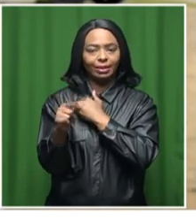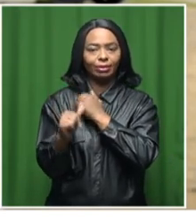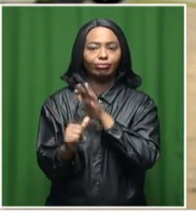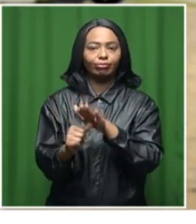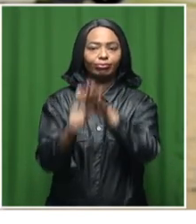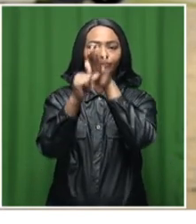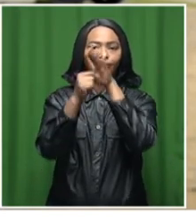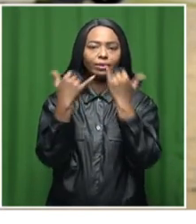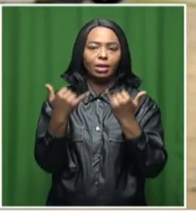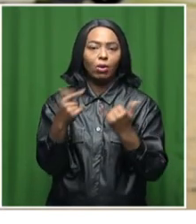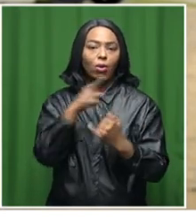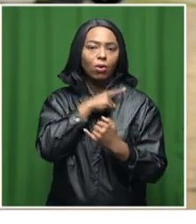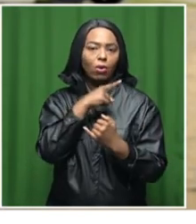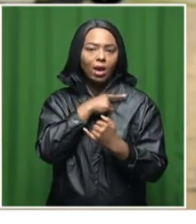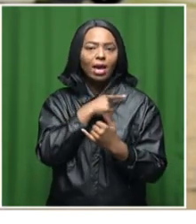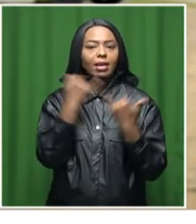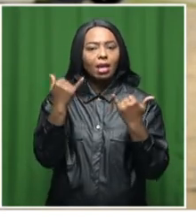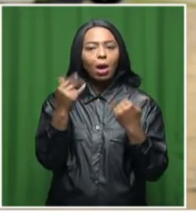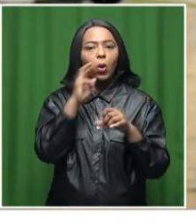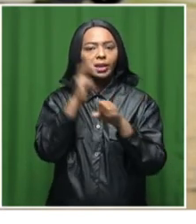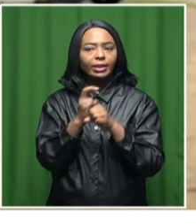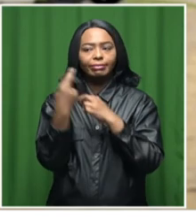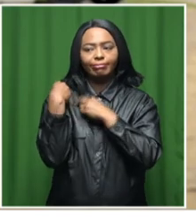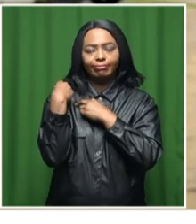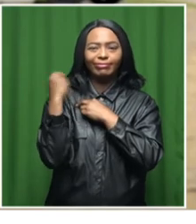start with service delivery and